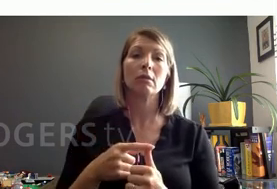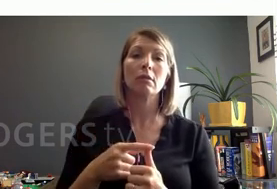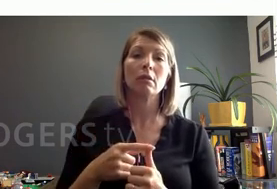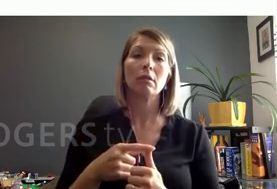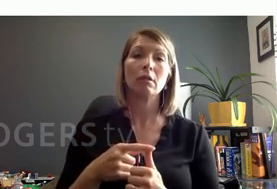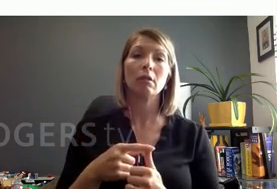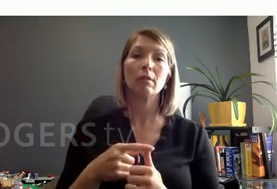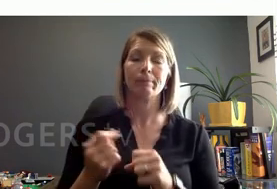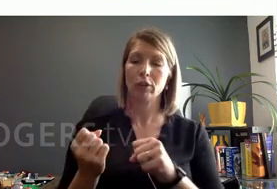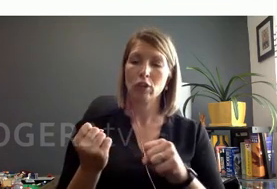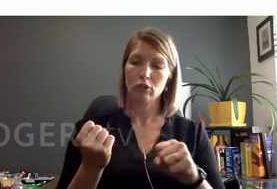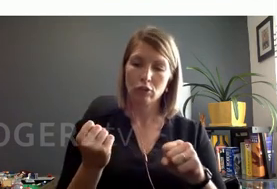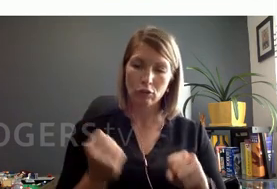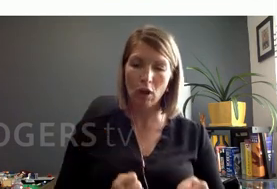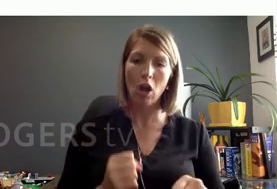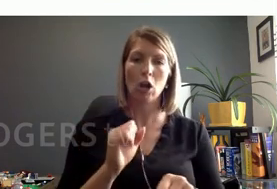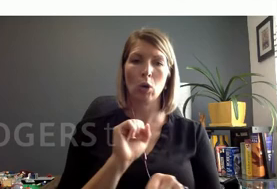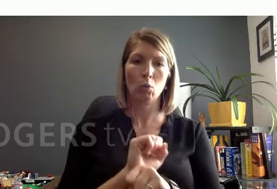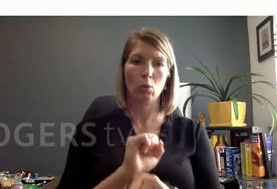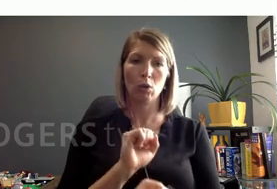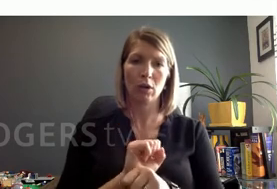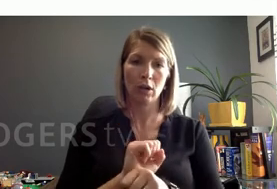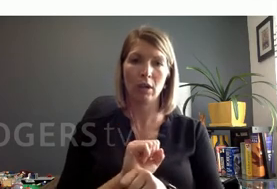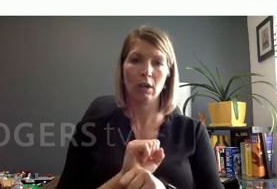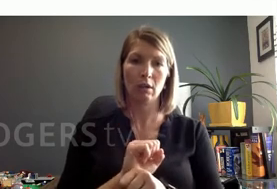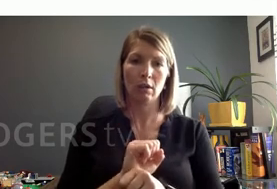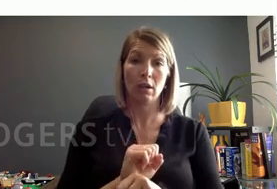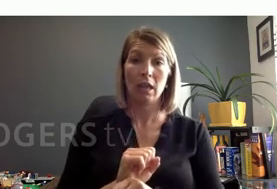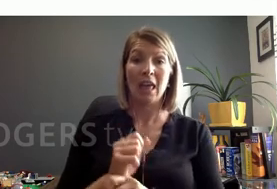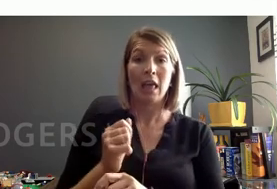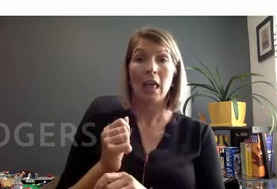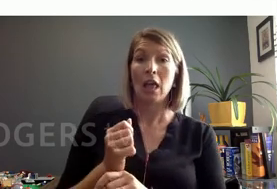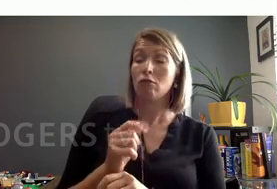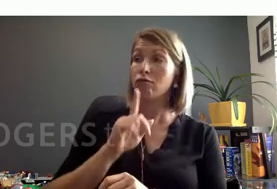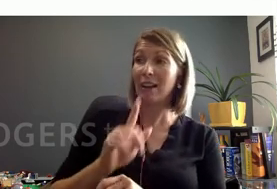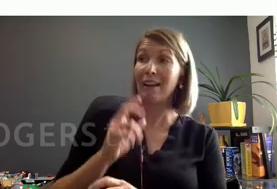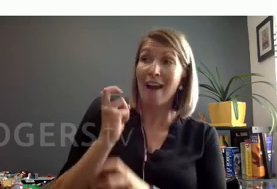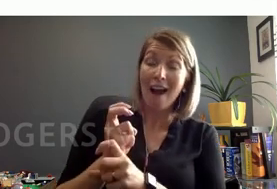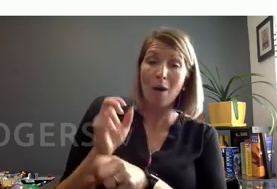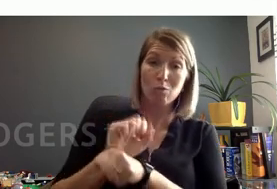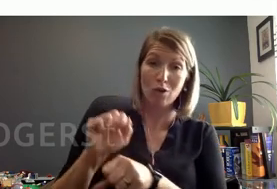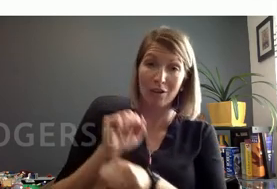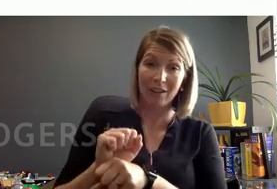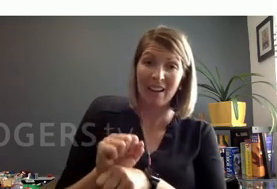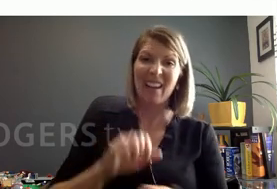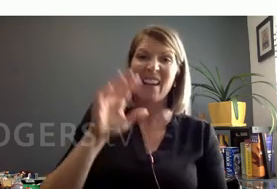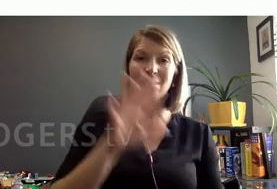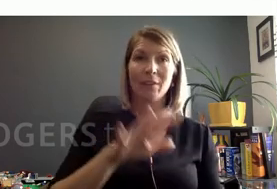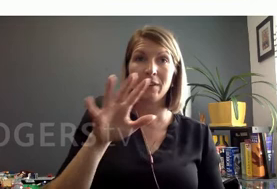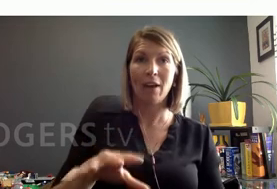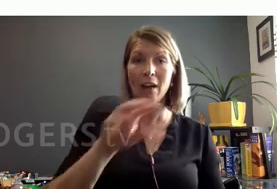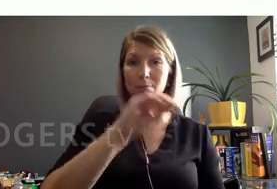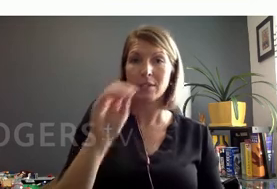work ethic of newcomers. They are really hardworking, okay? 55% of employees reported,